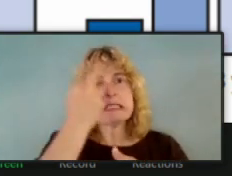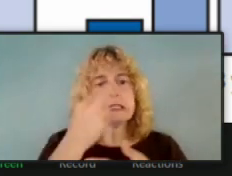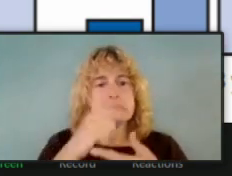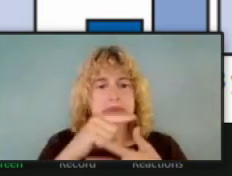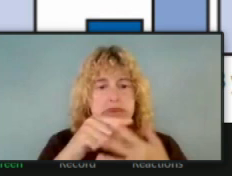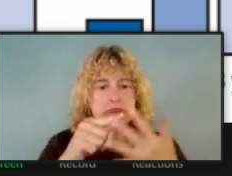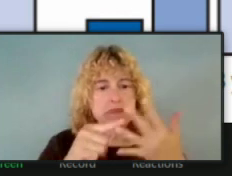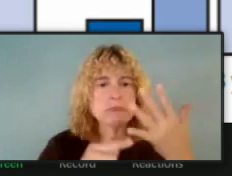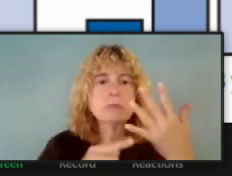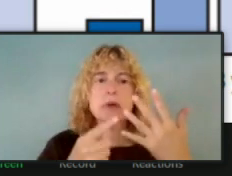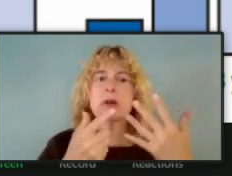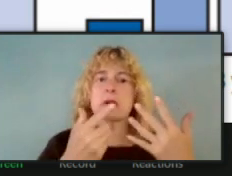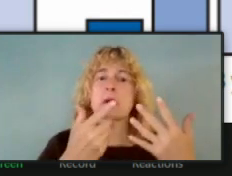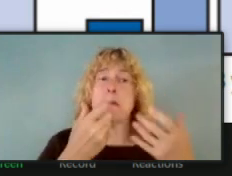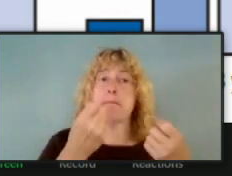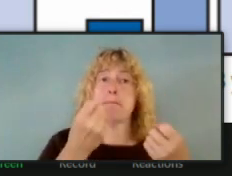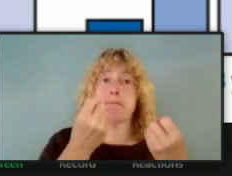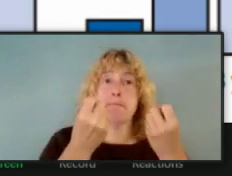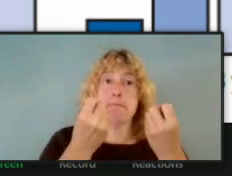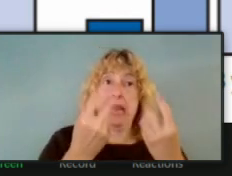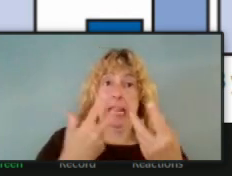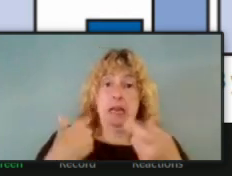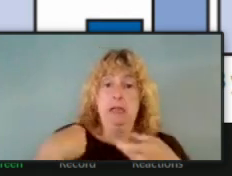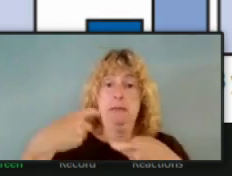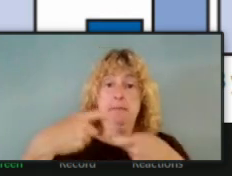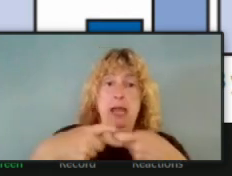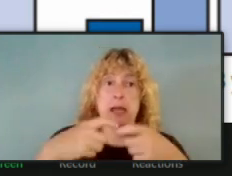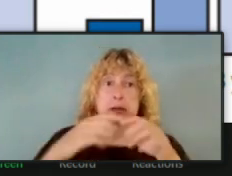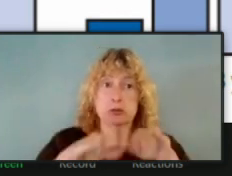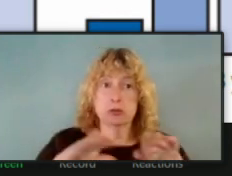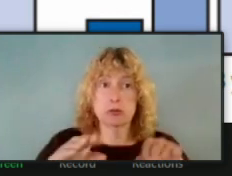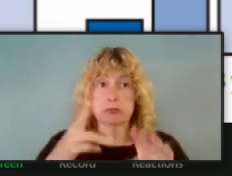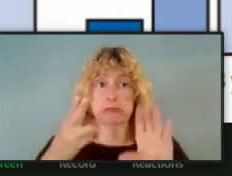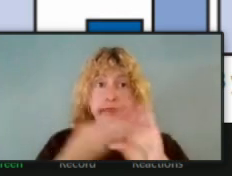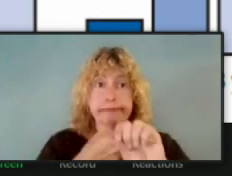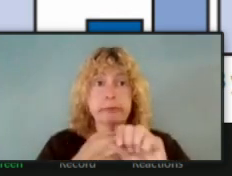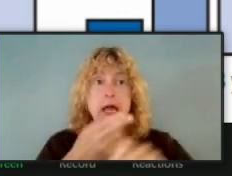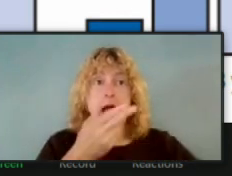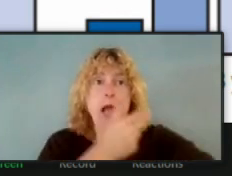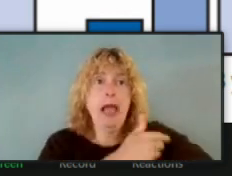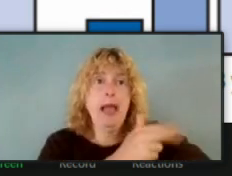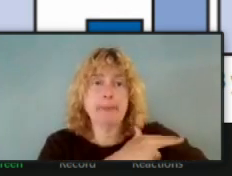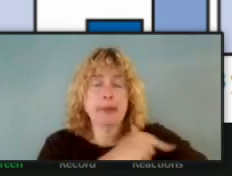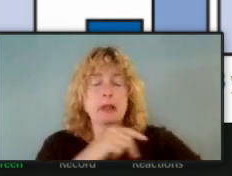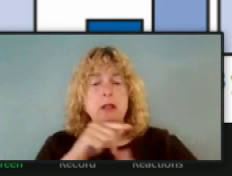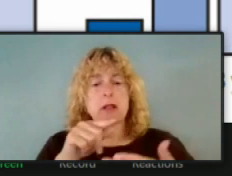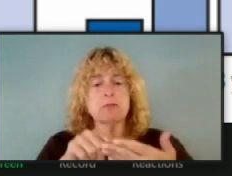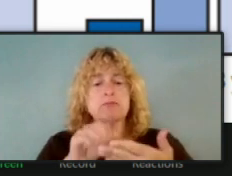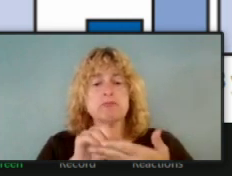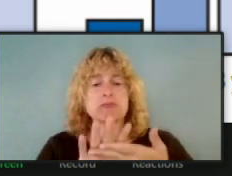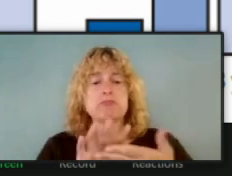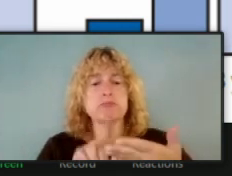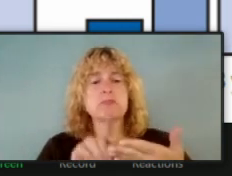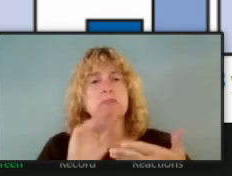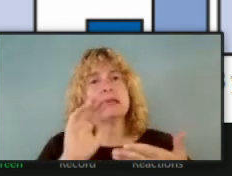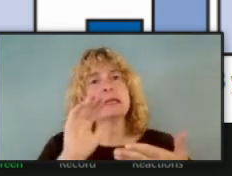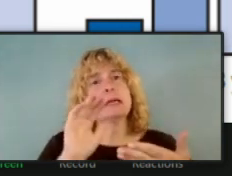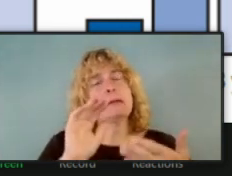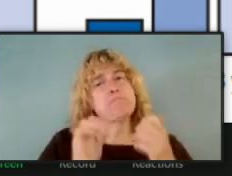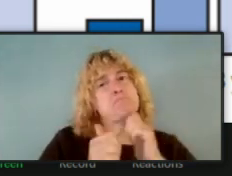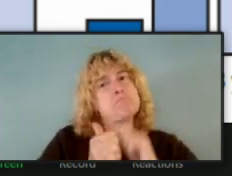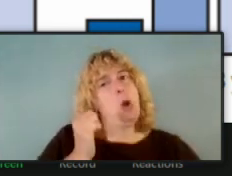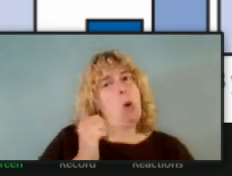Hispanic children that were hospitalized specifically in the report noted that they were more likely to have